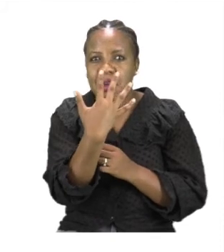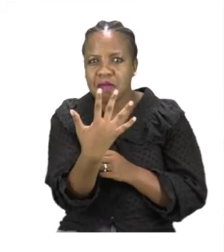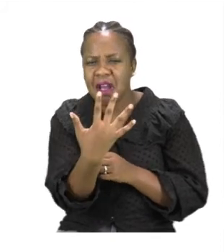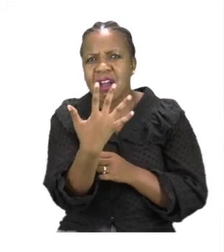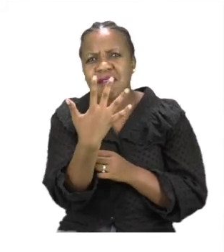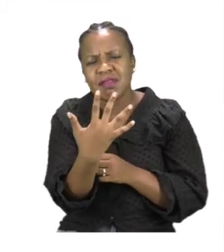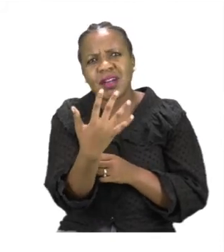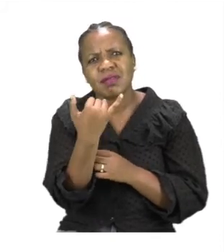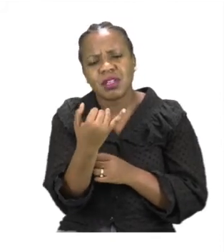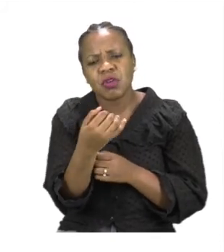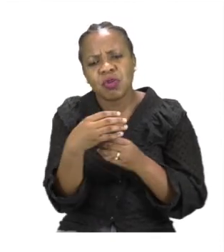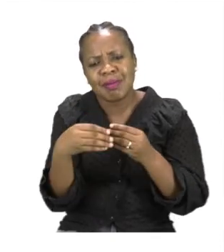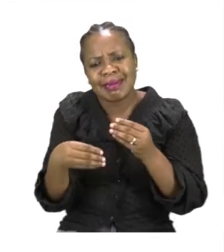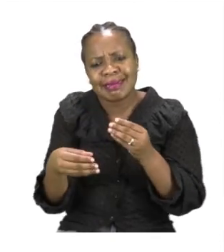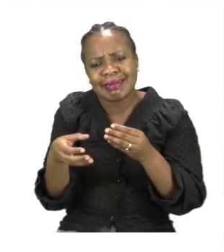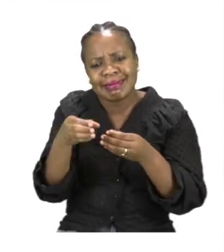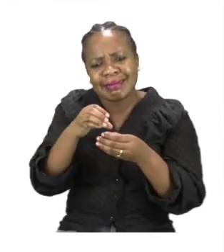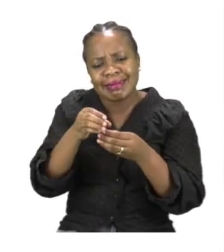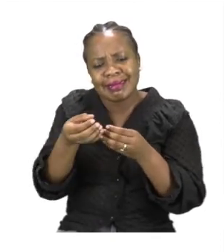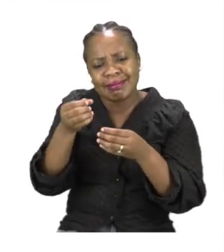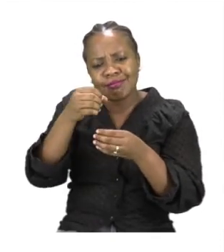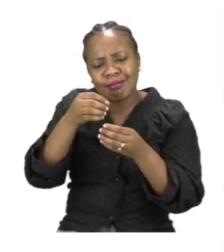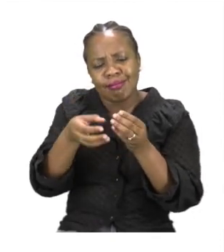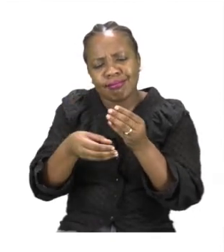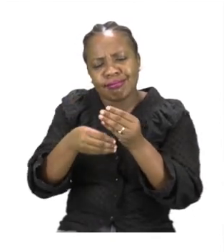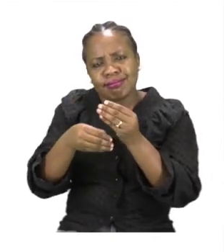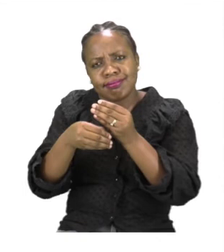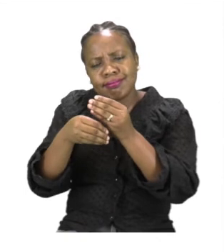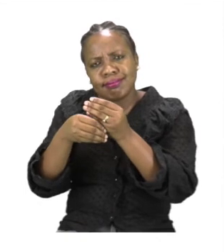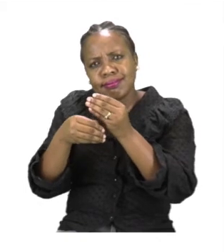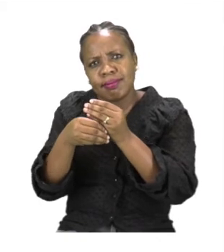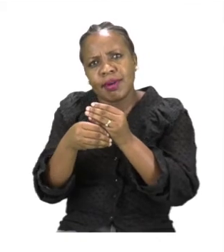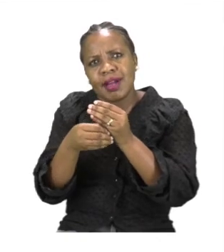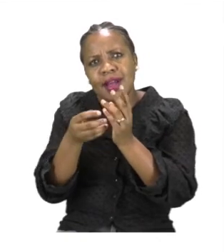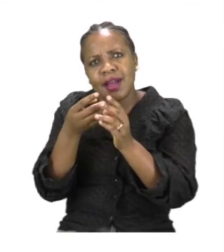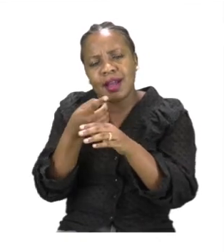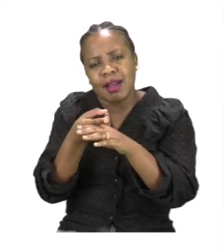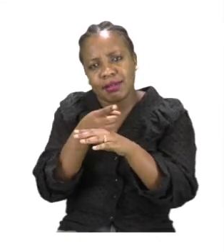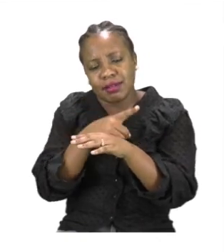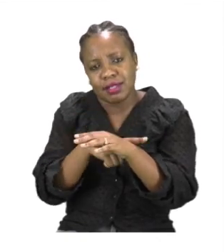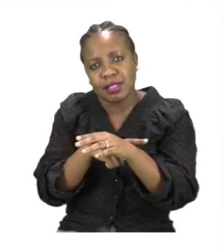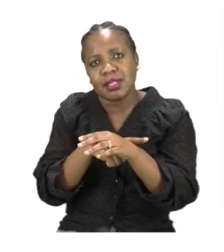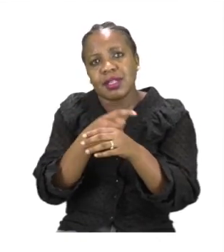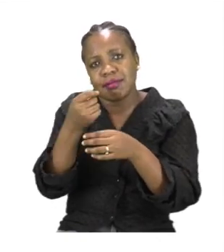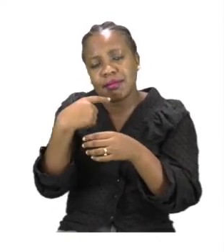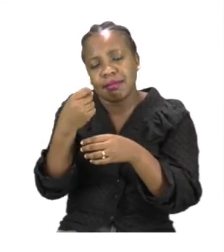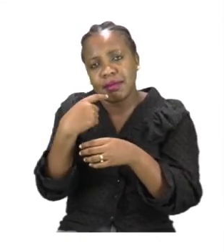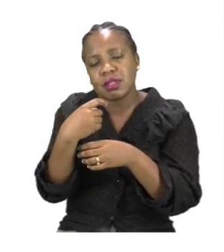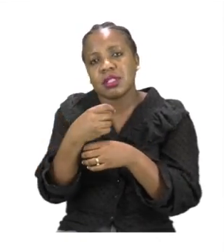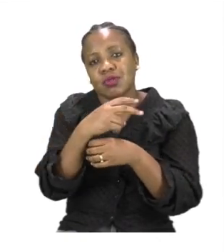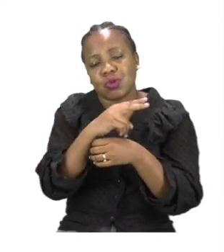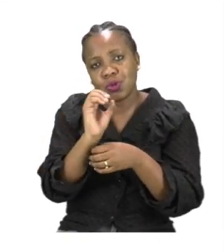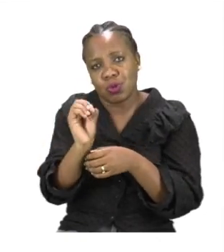20. So in this case, we are going to be counting on. We are going to be using our